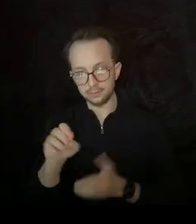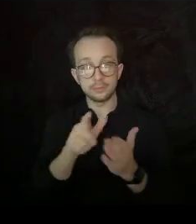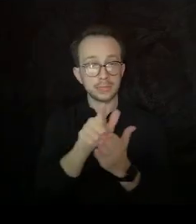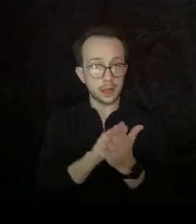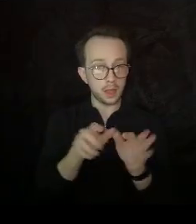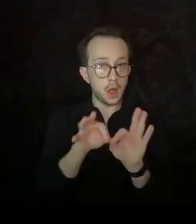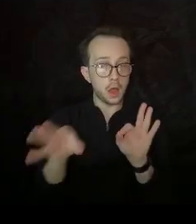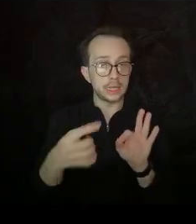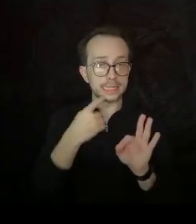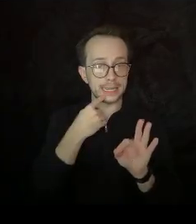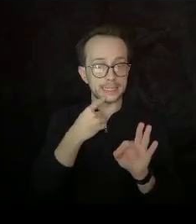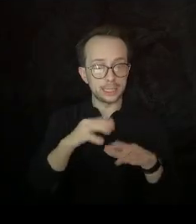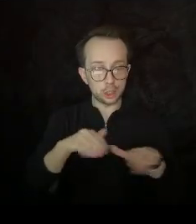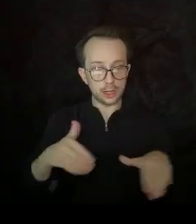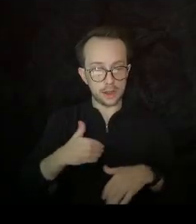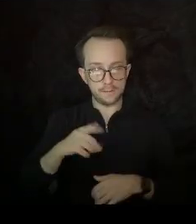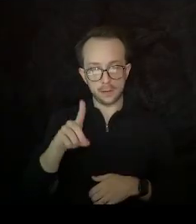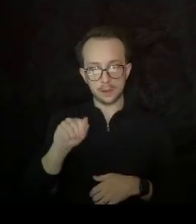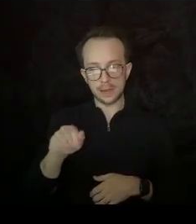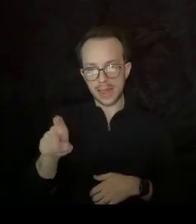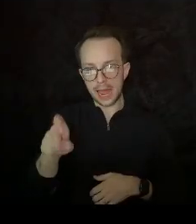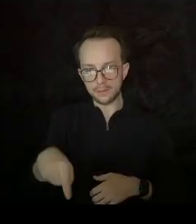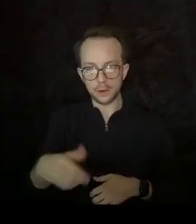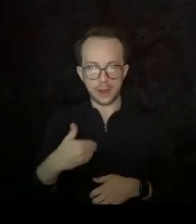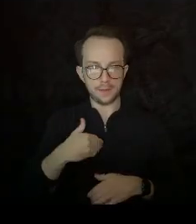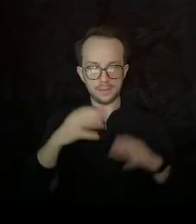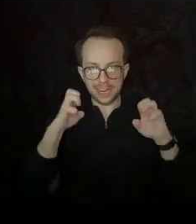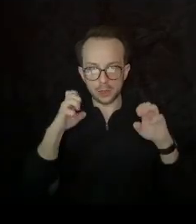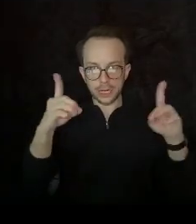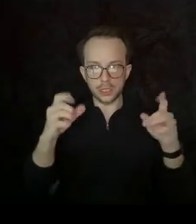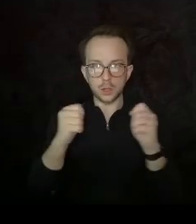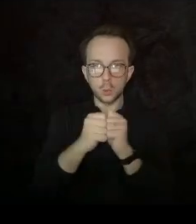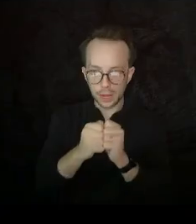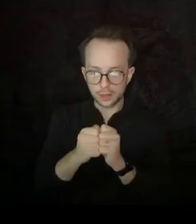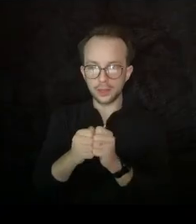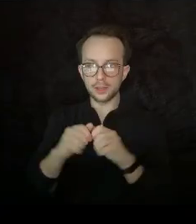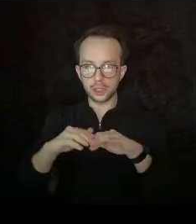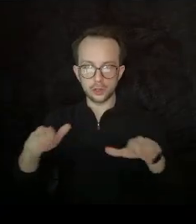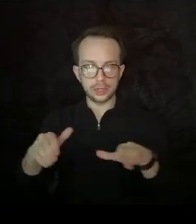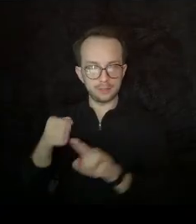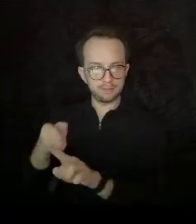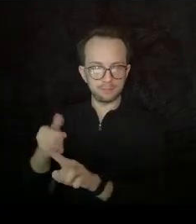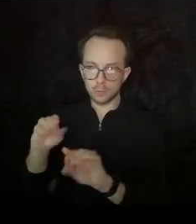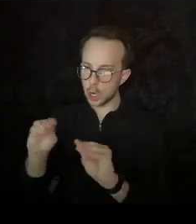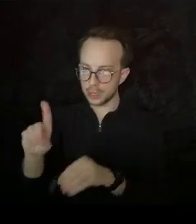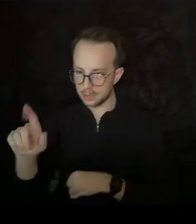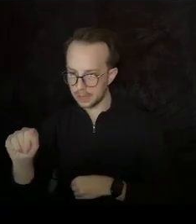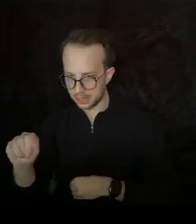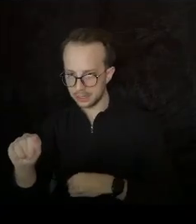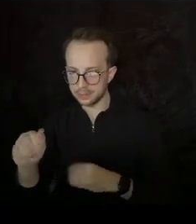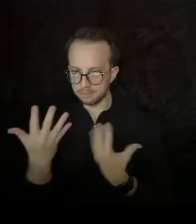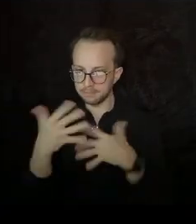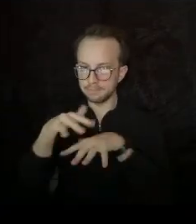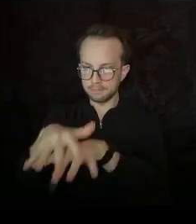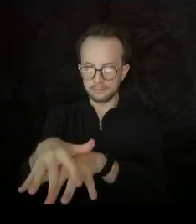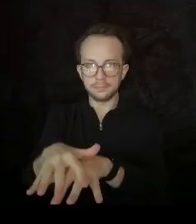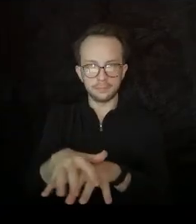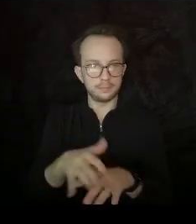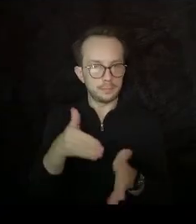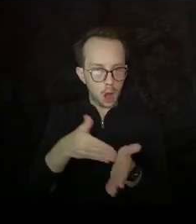with disabilities must be educated with children without disabilities as often as is fitting for the child.